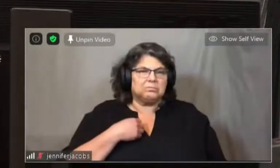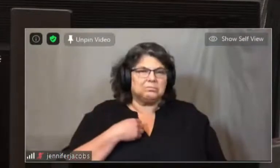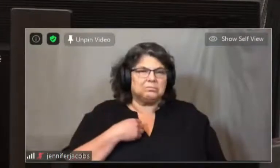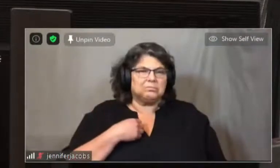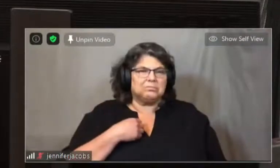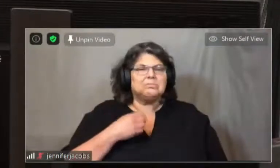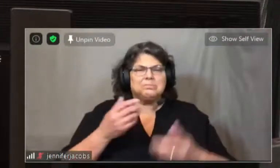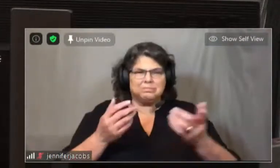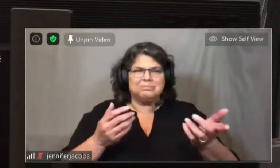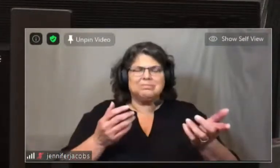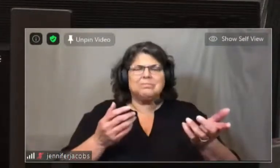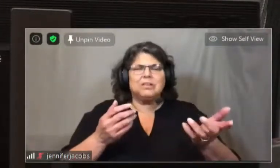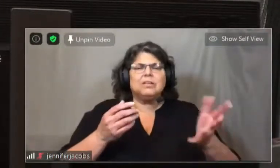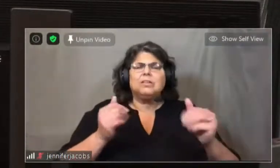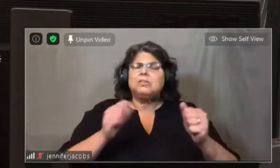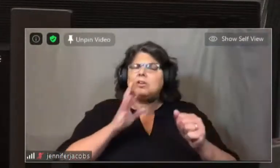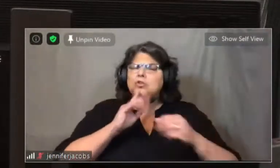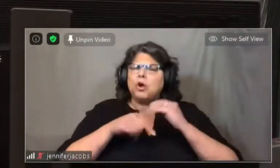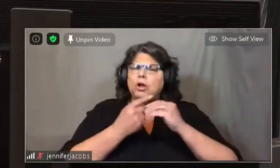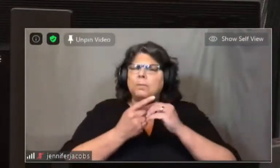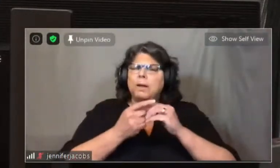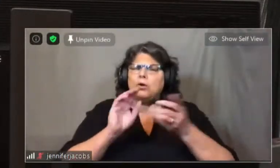so drastically?